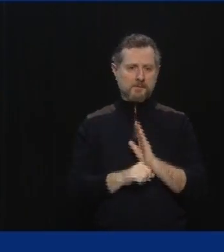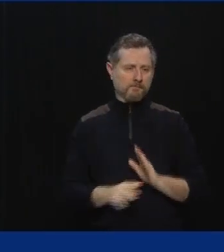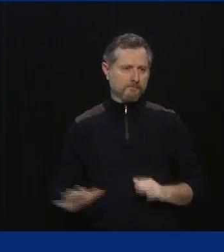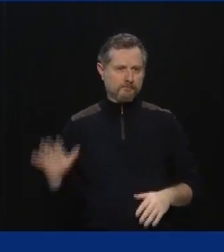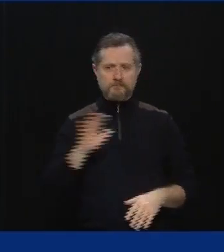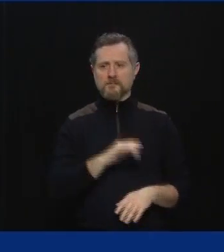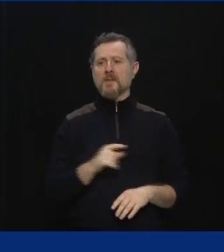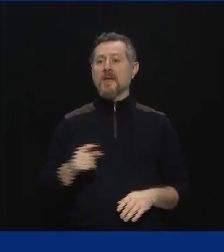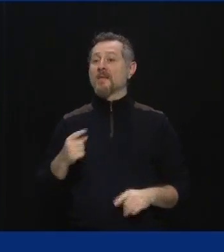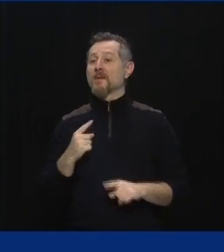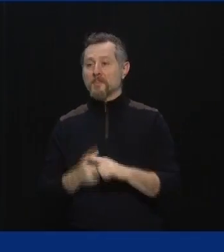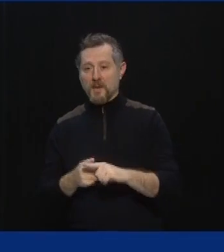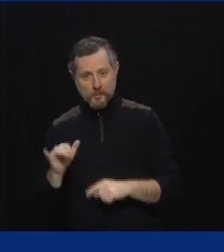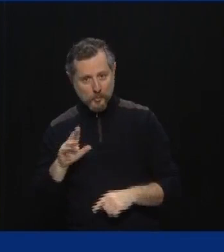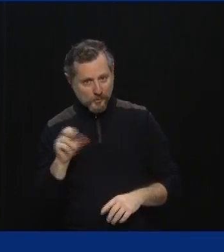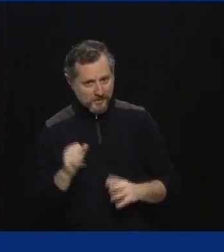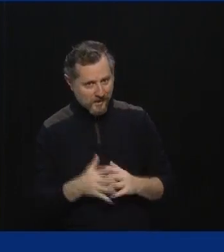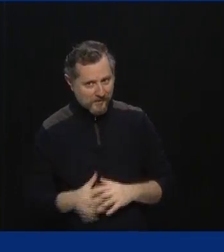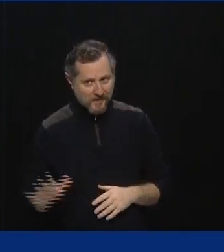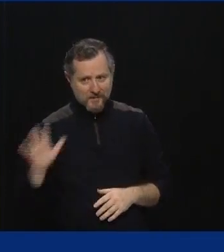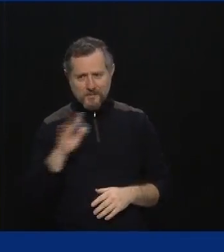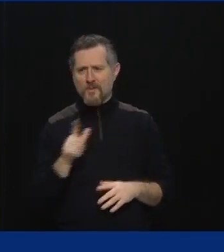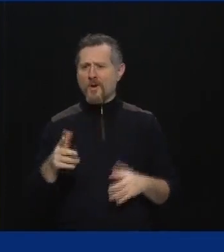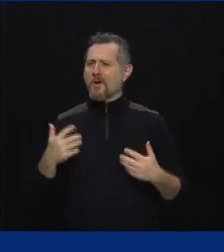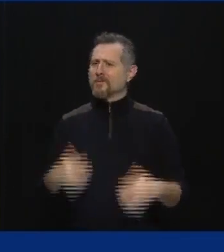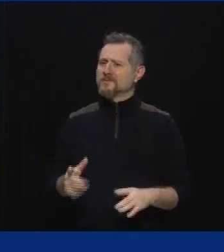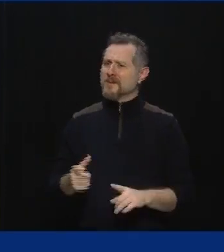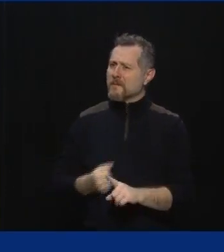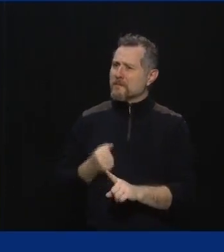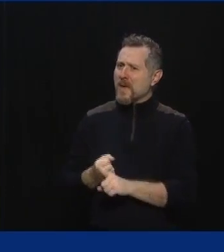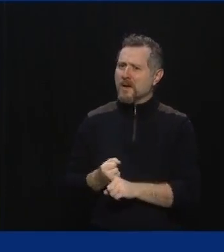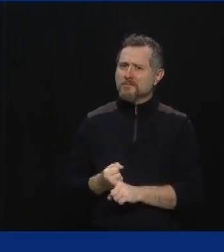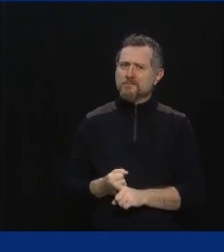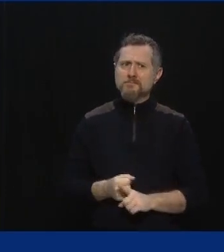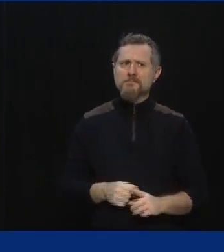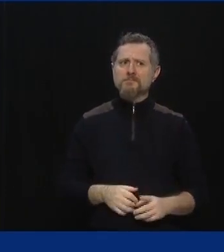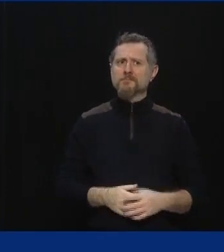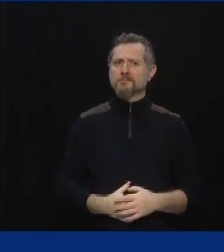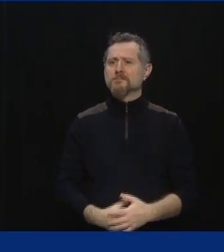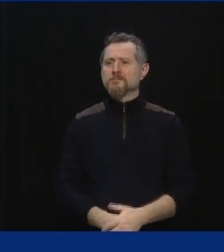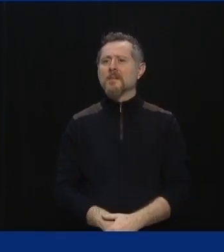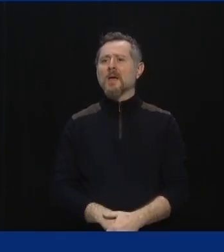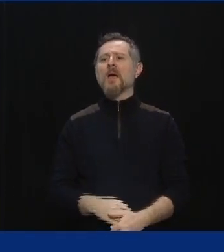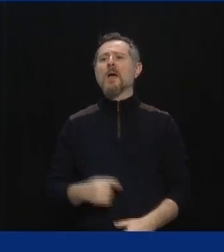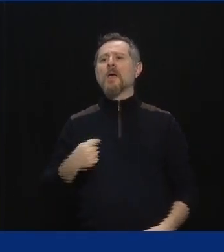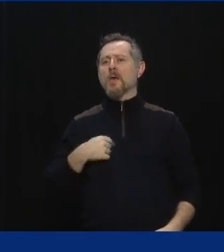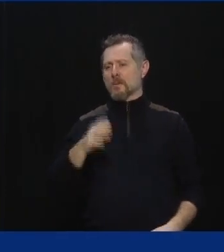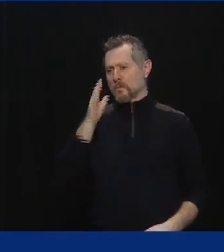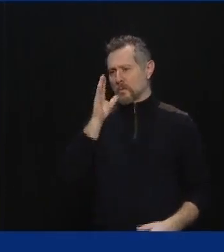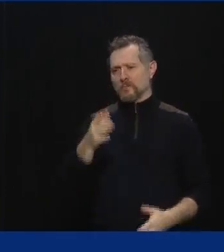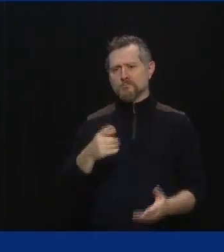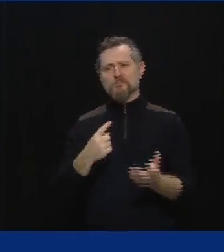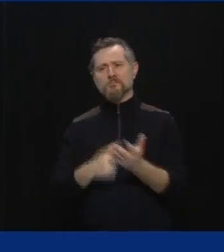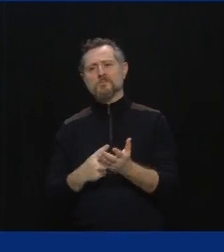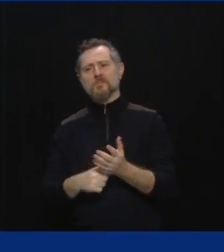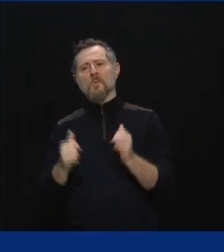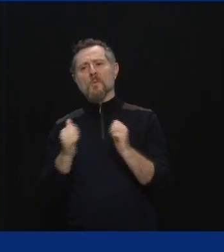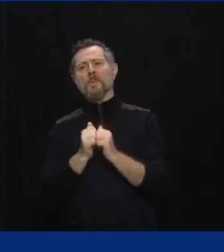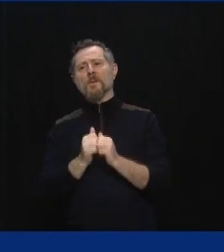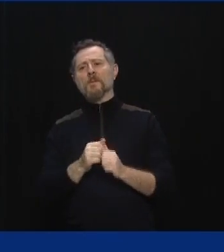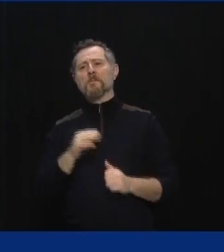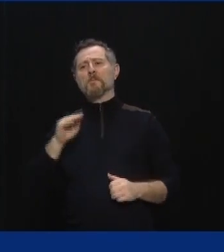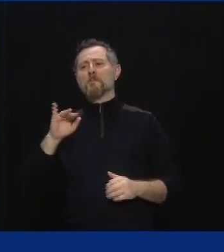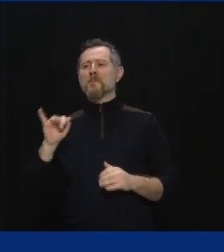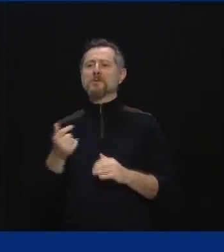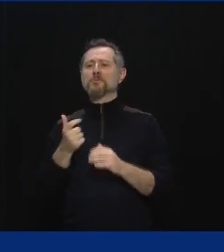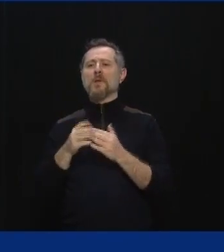the country. And she's had an impact. I speak to both our majority leader in the Senate,